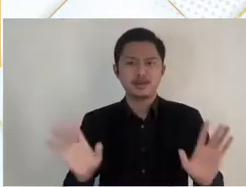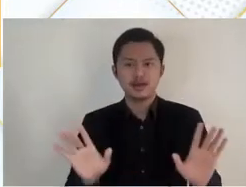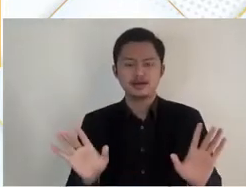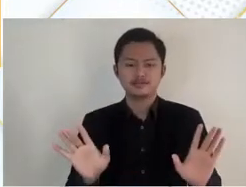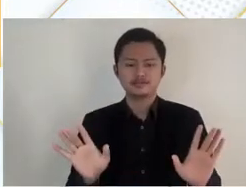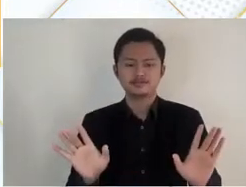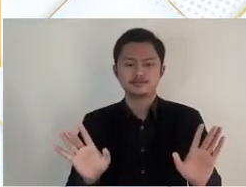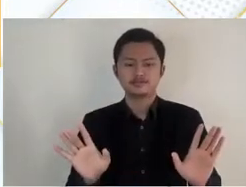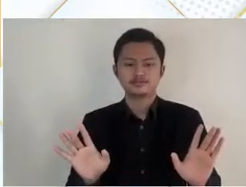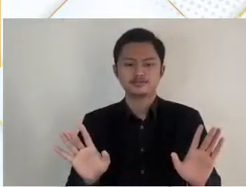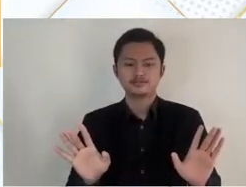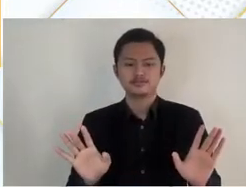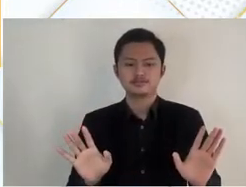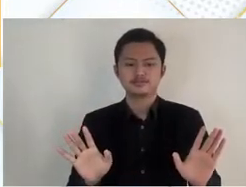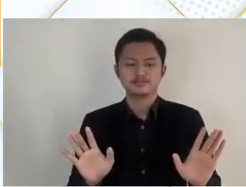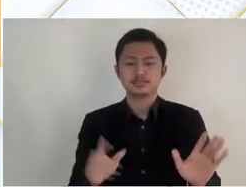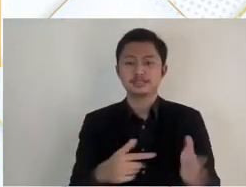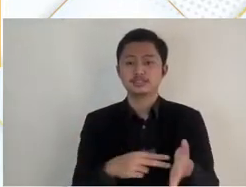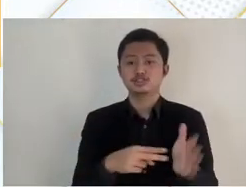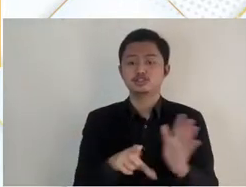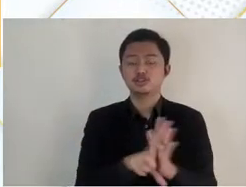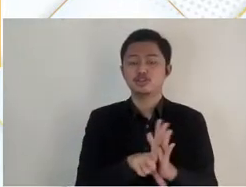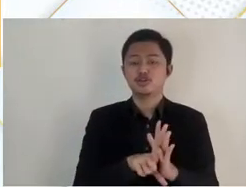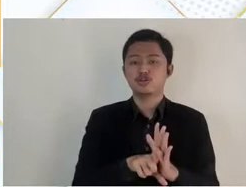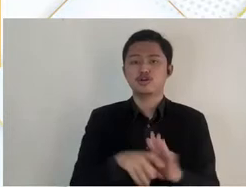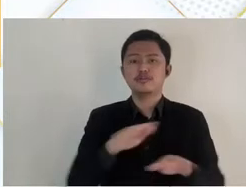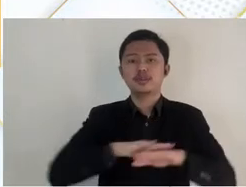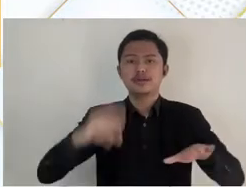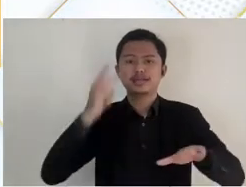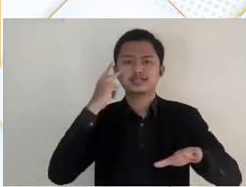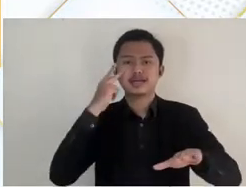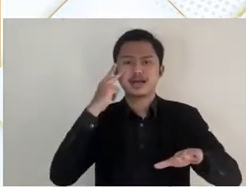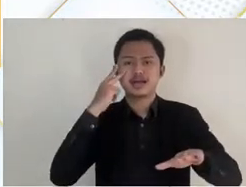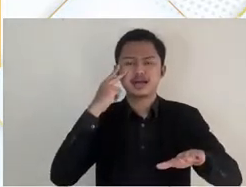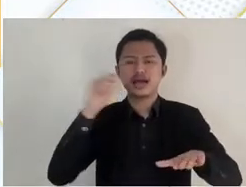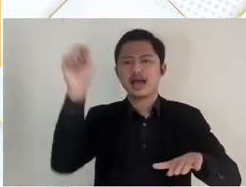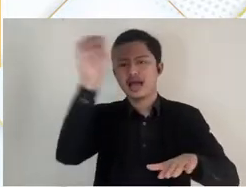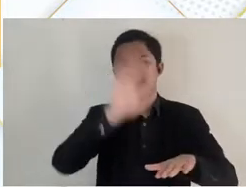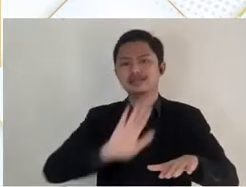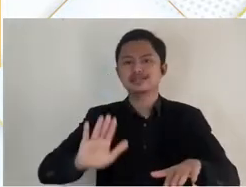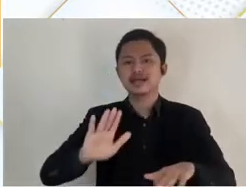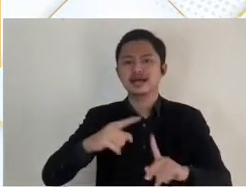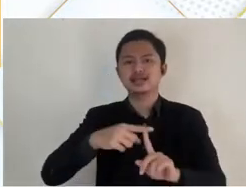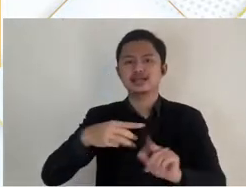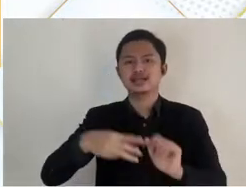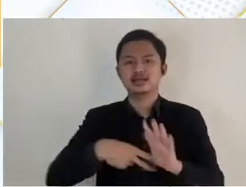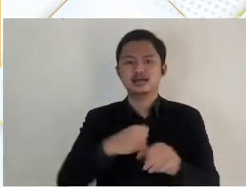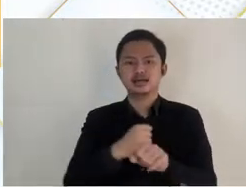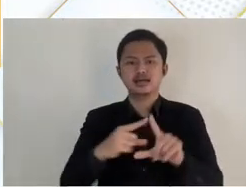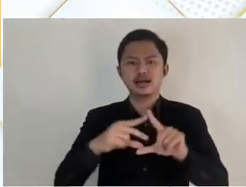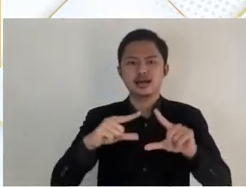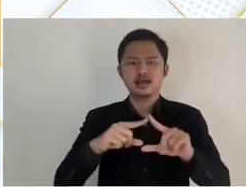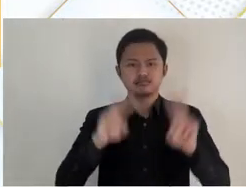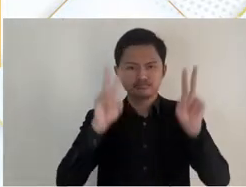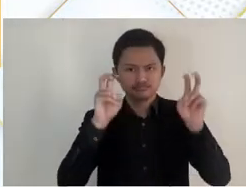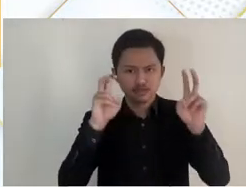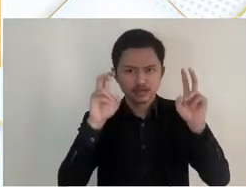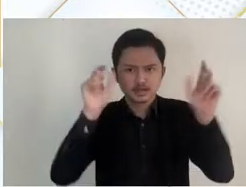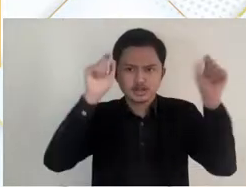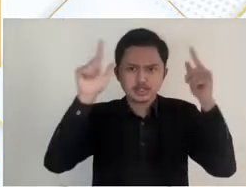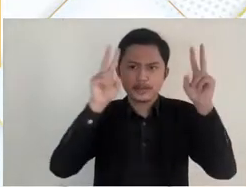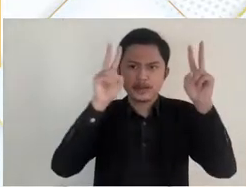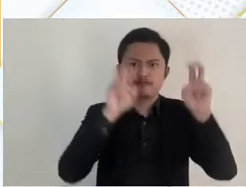an ease when having Southeast Asian peacekeepers dealing with a Southeast Asian context. All right, thank you, Nat, for answering those